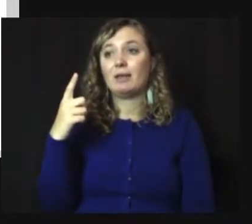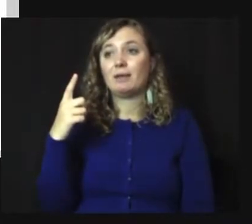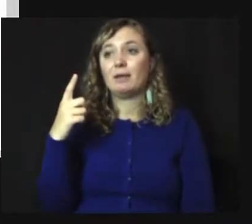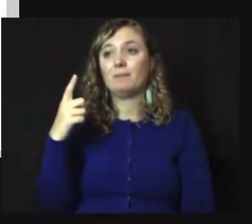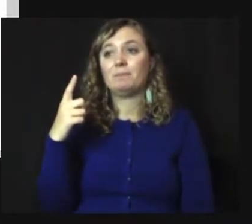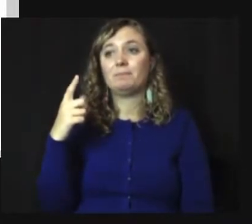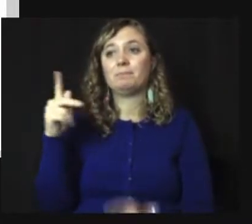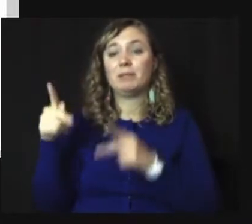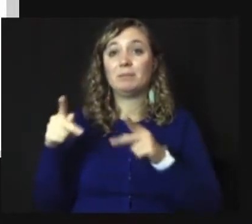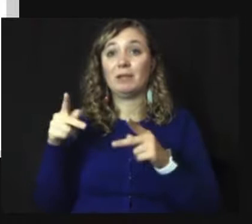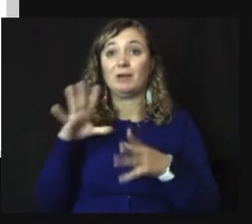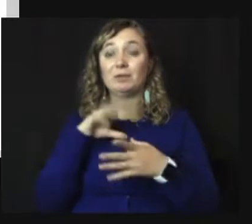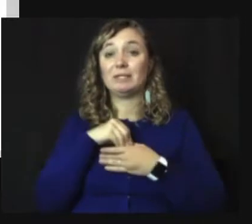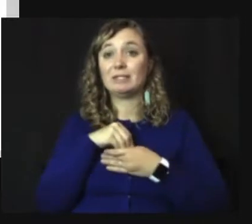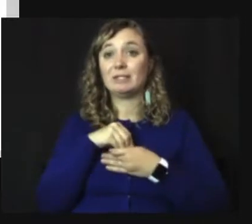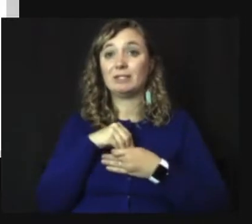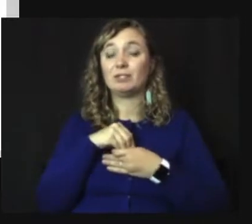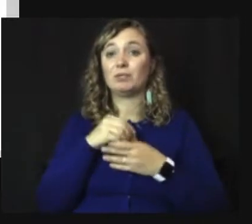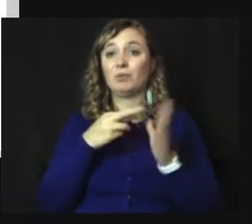Instagram.